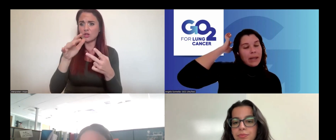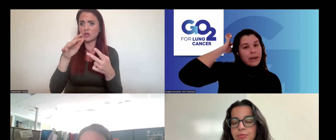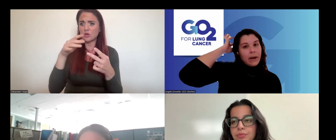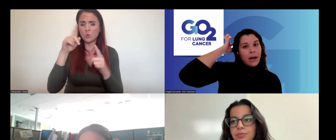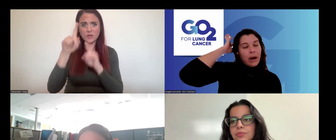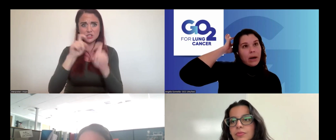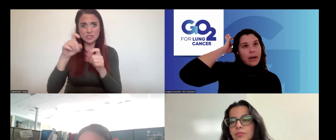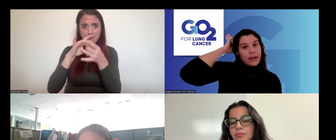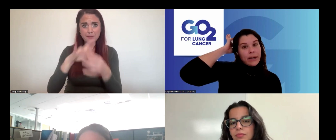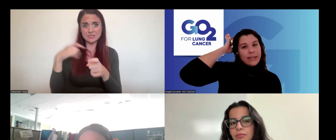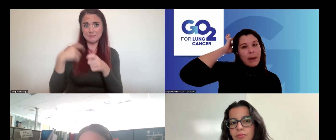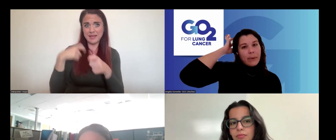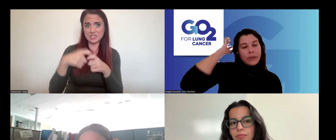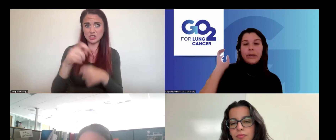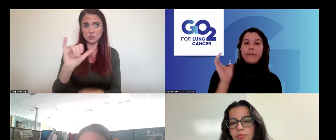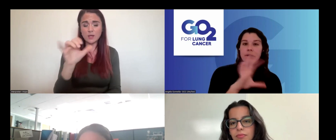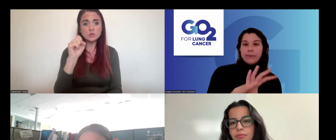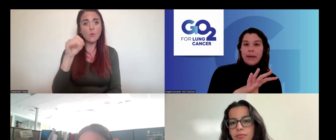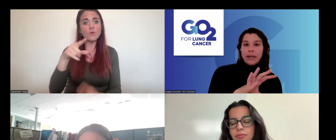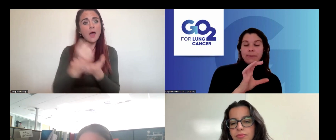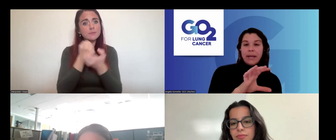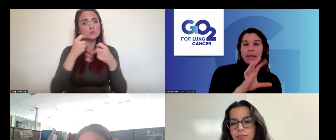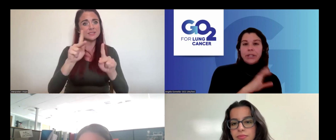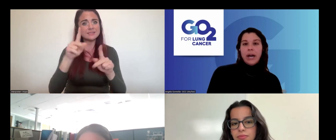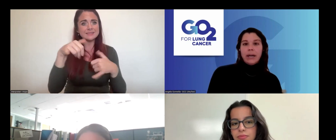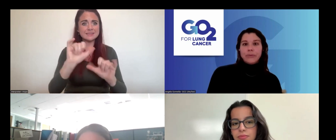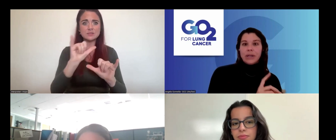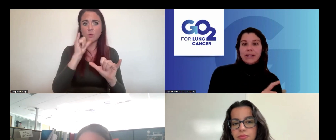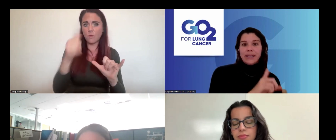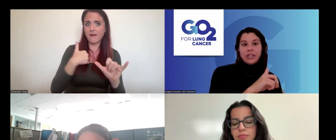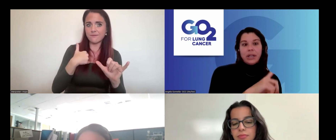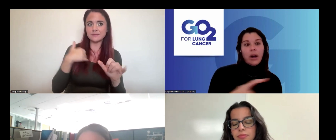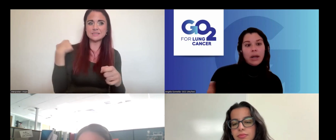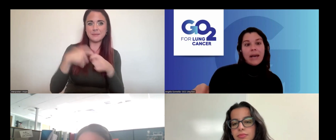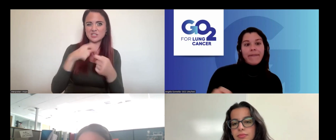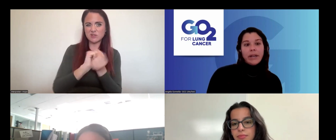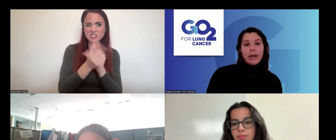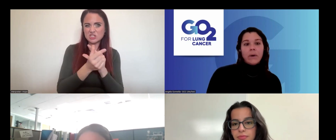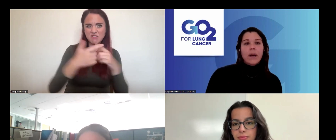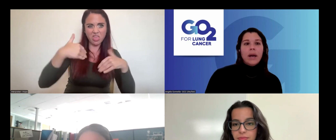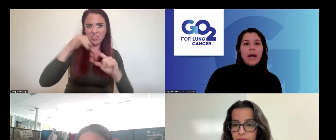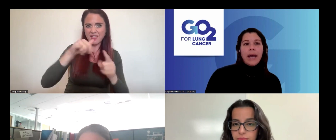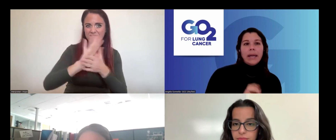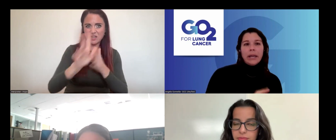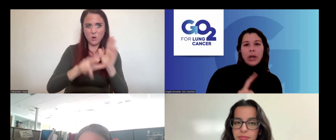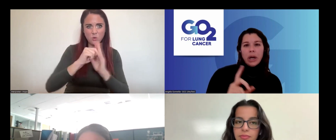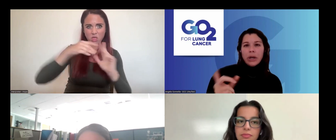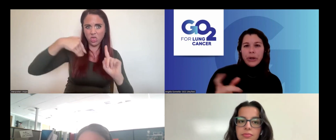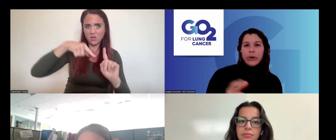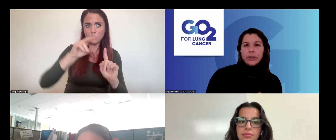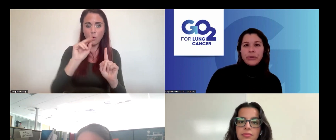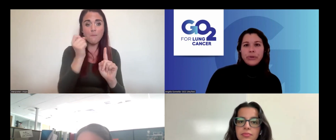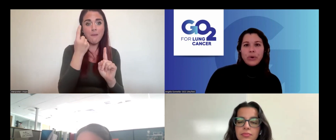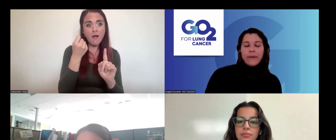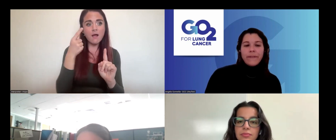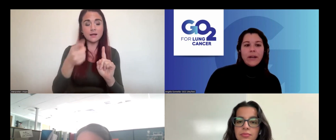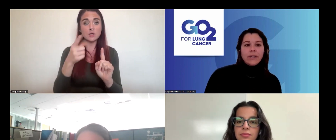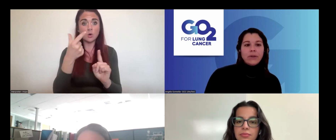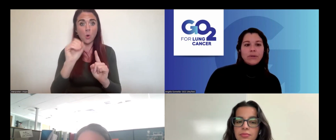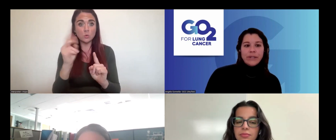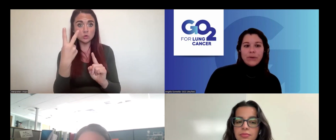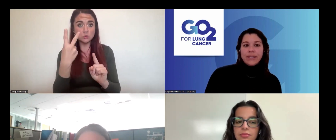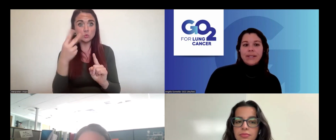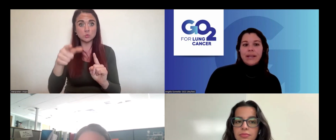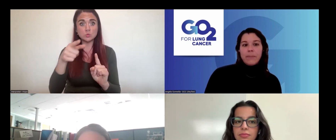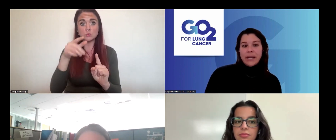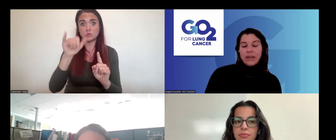So that there is an opportunity for Spanish translation on that video. And in our GoTo storefront,